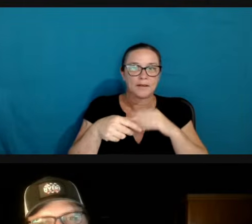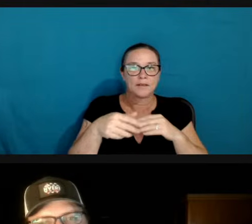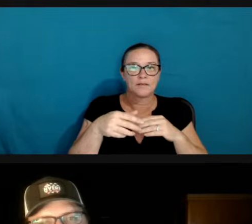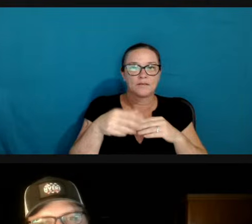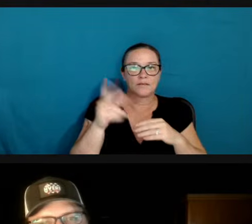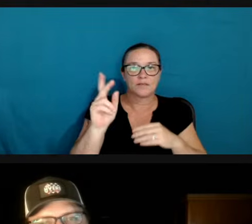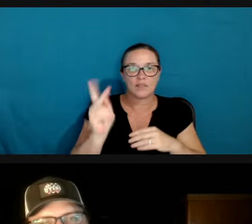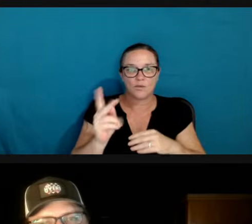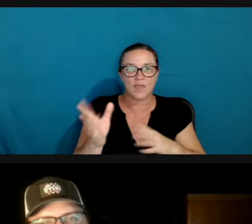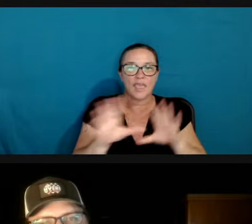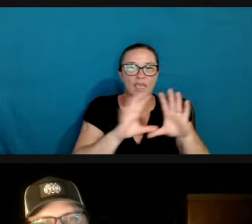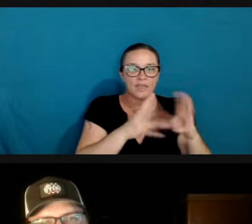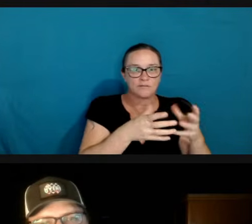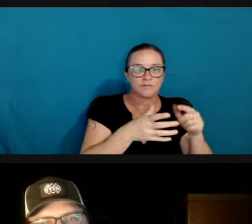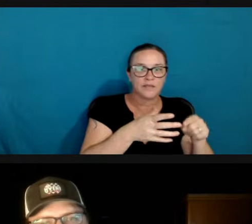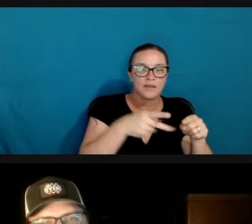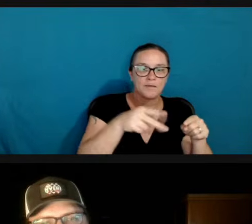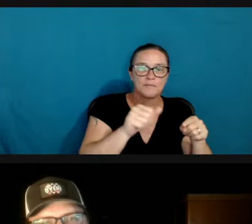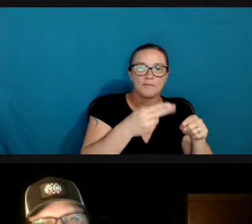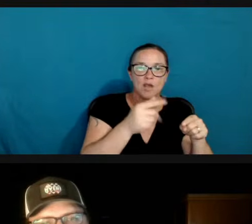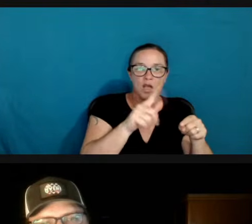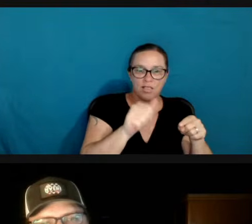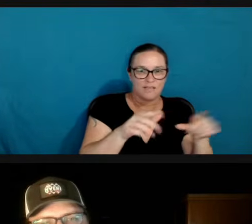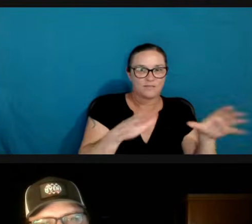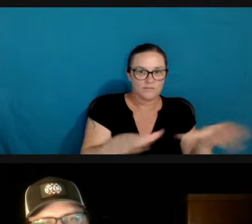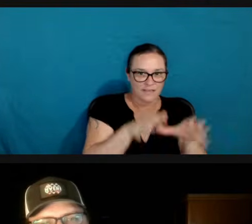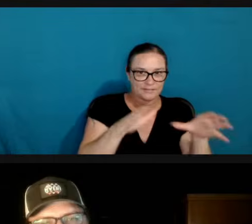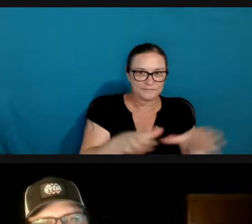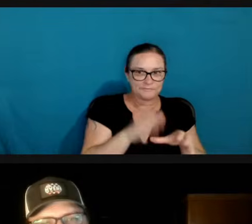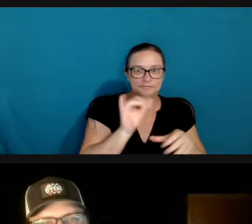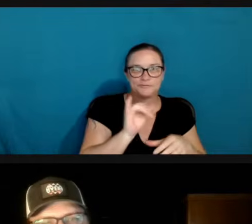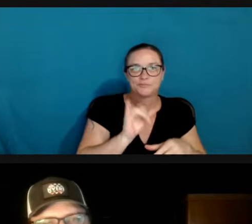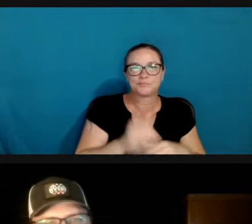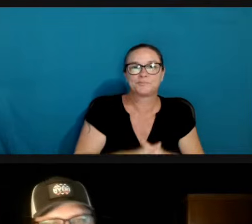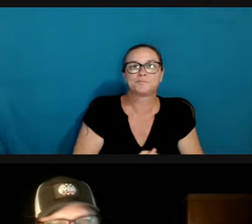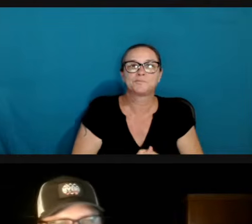well. Yeah. So, okay,